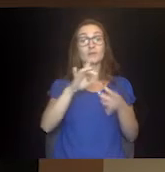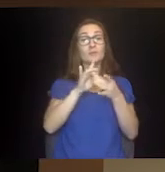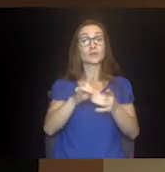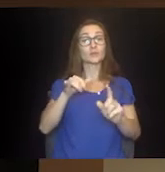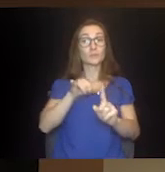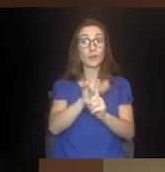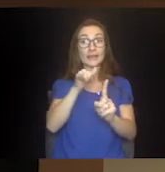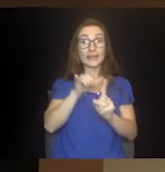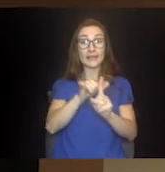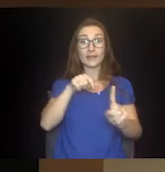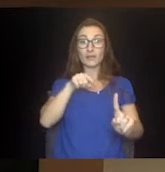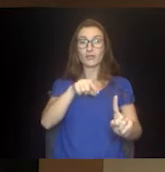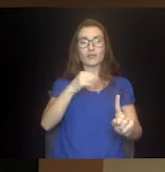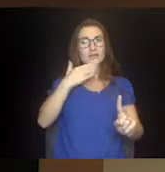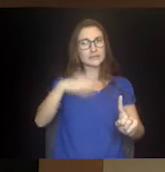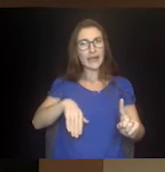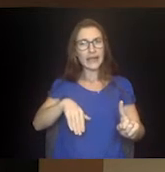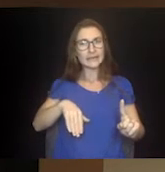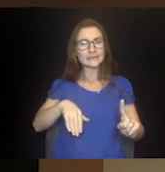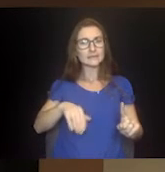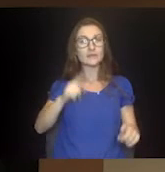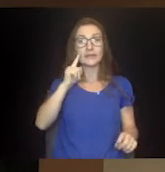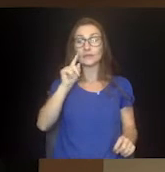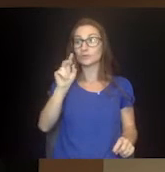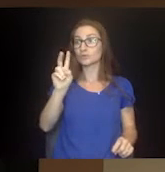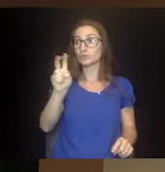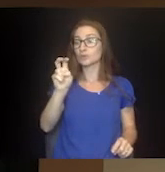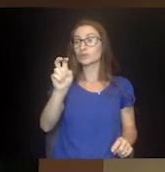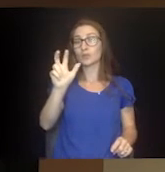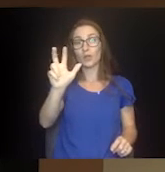one on bullying and how bullying is bad. And I think